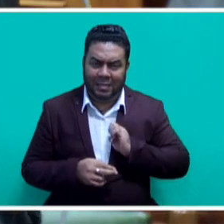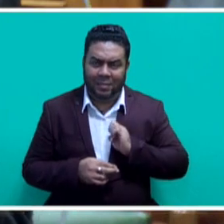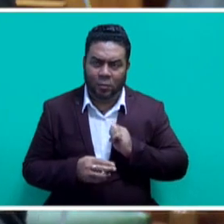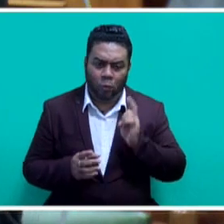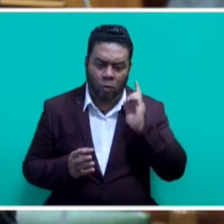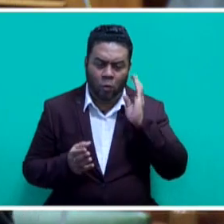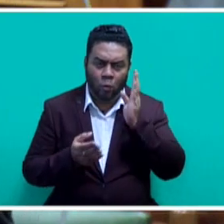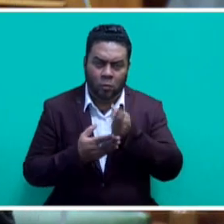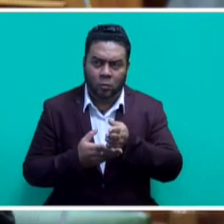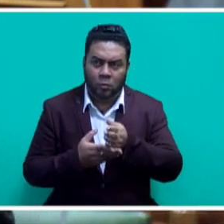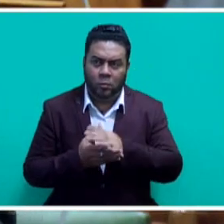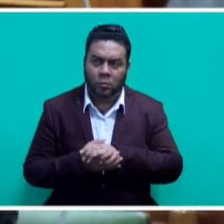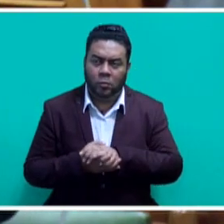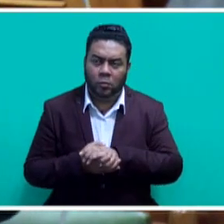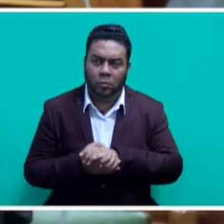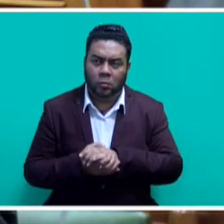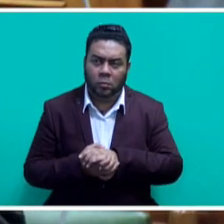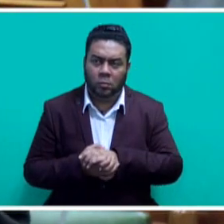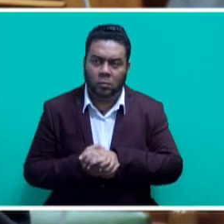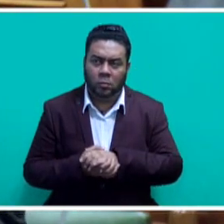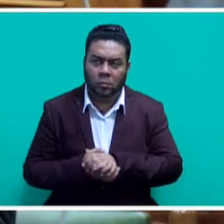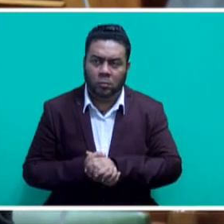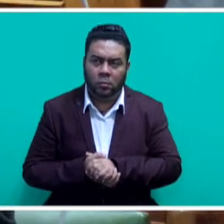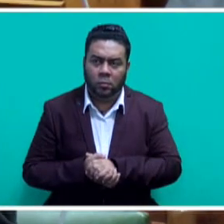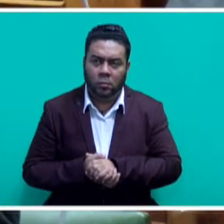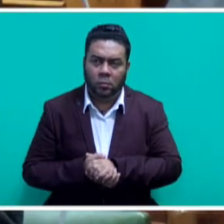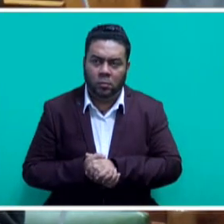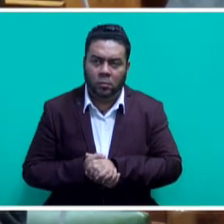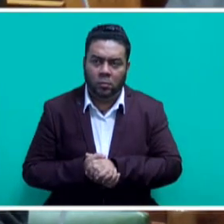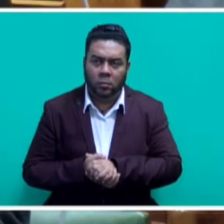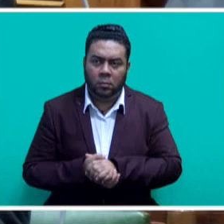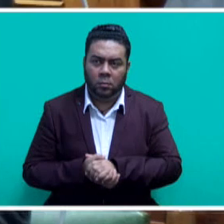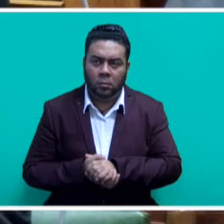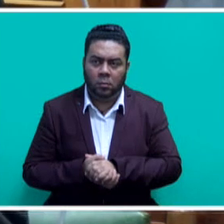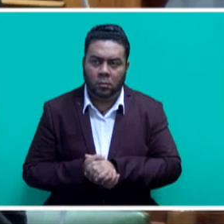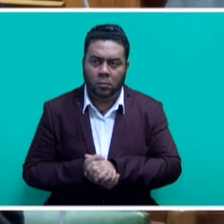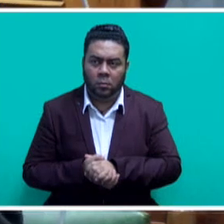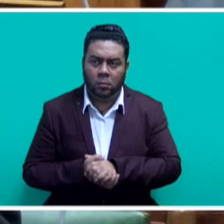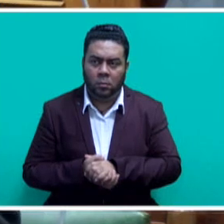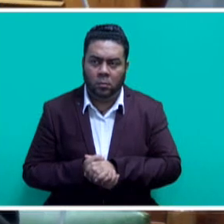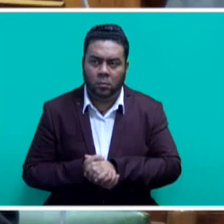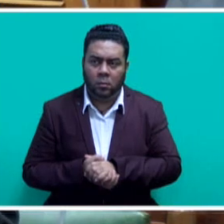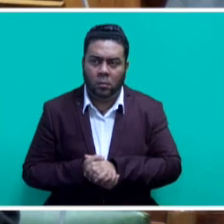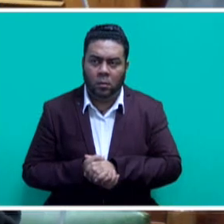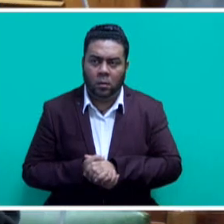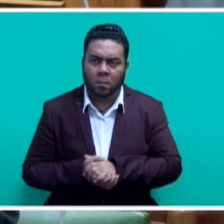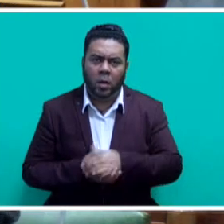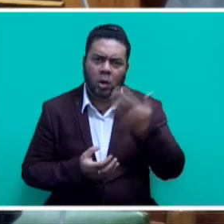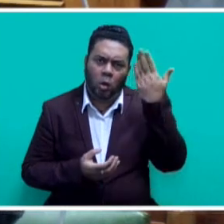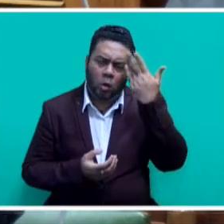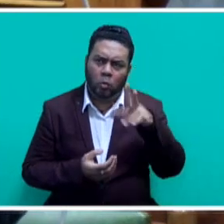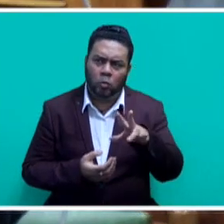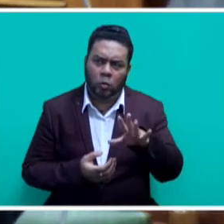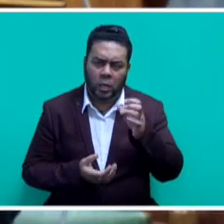Sarawak. To be the third leg of Yeah, second leg of stool. And no stools